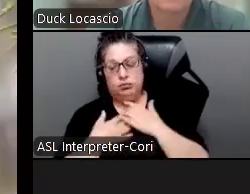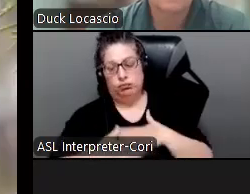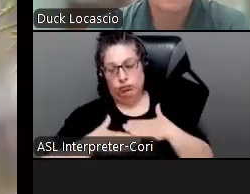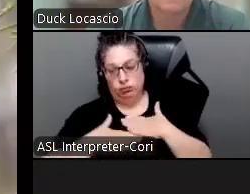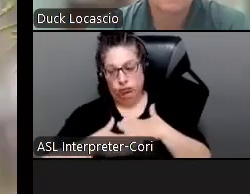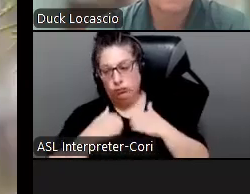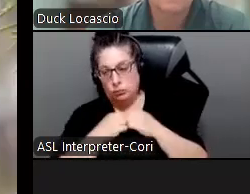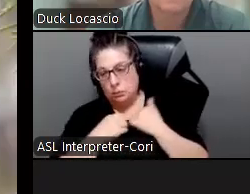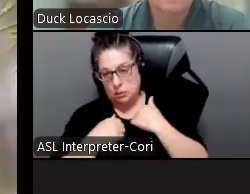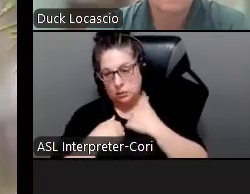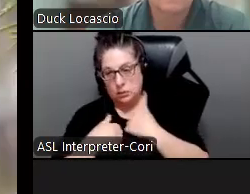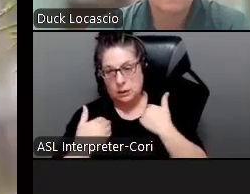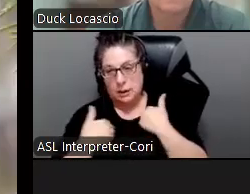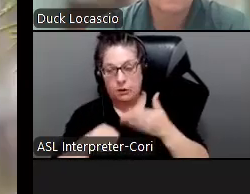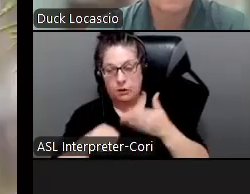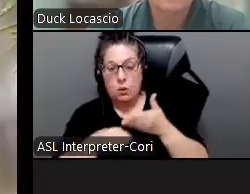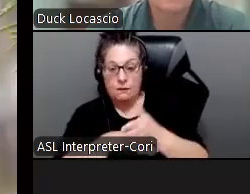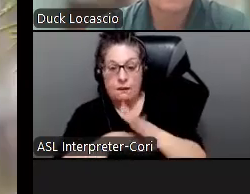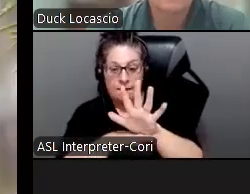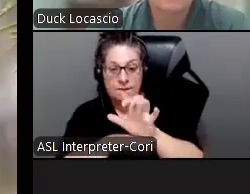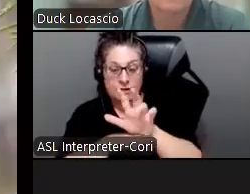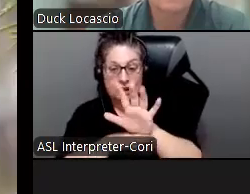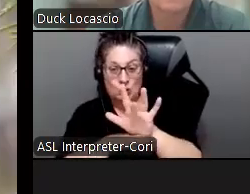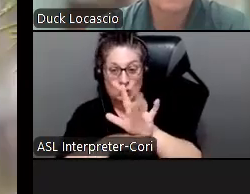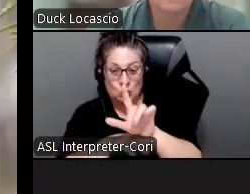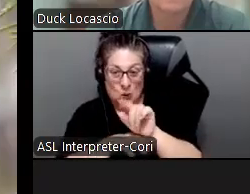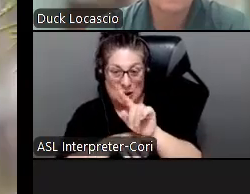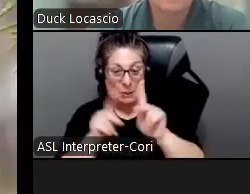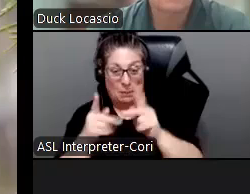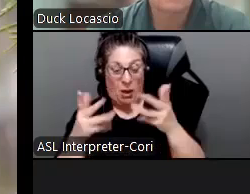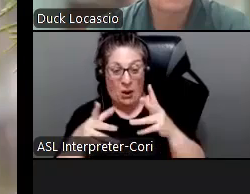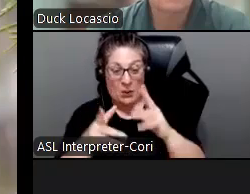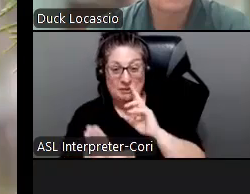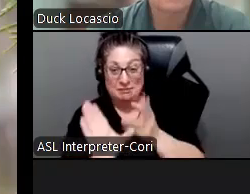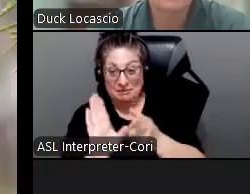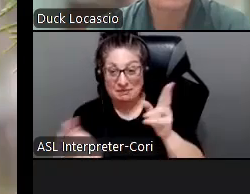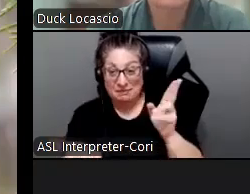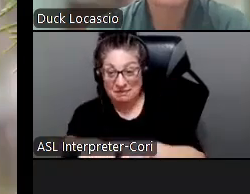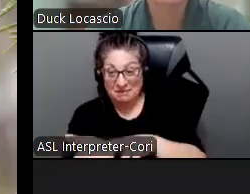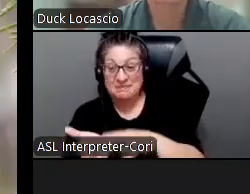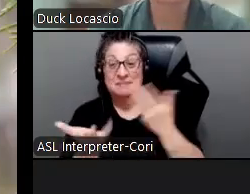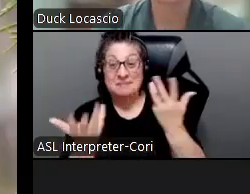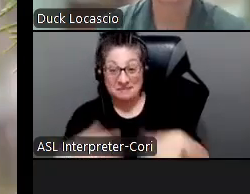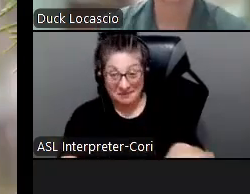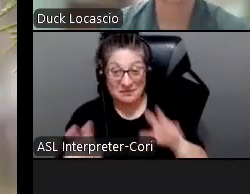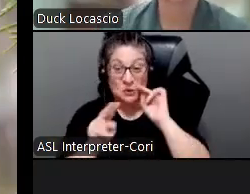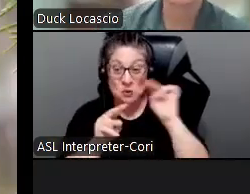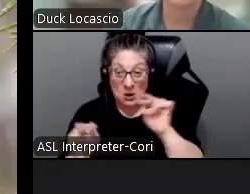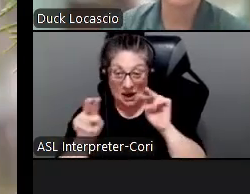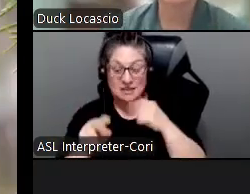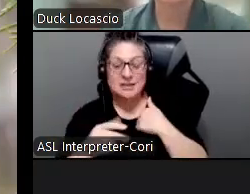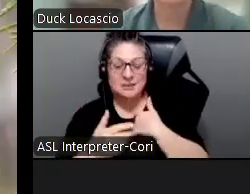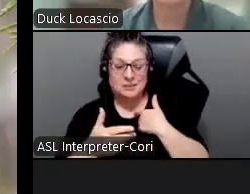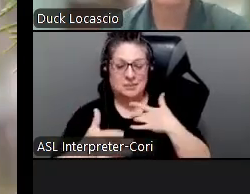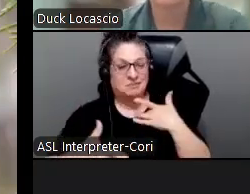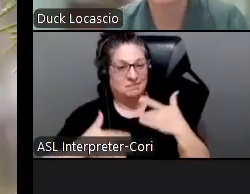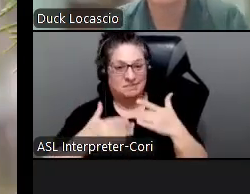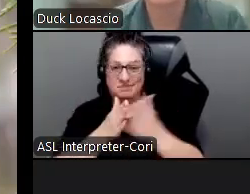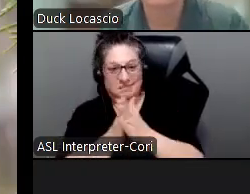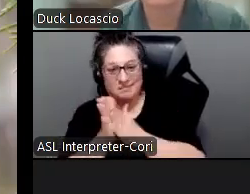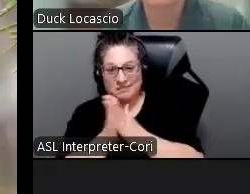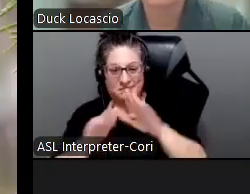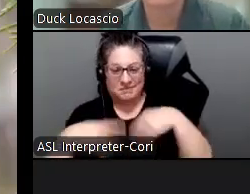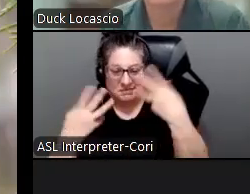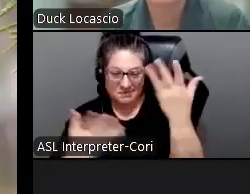We've got over 520 folks already logged on today, and excited to bring today's webinar to